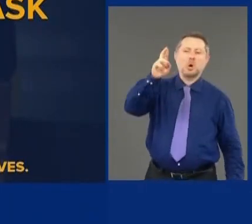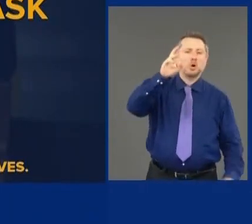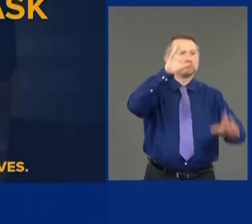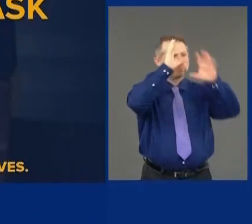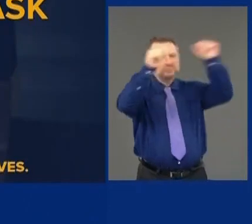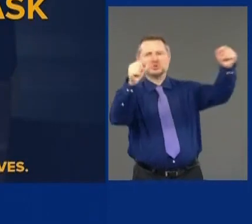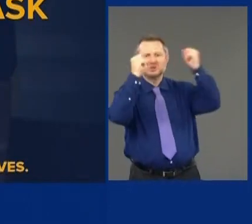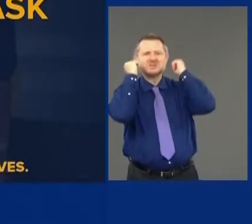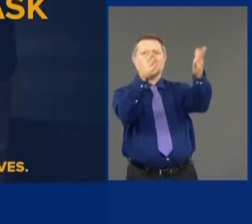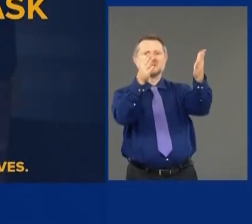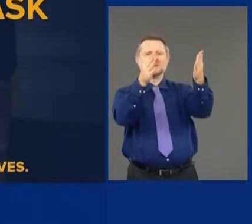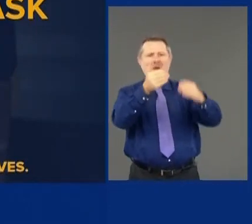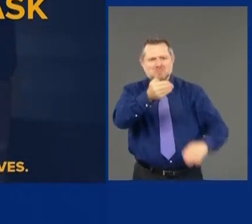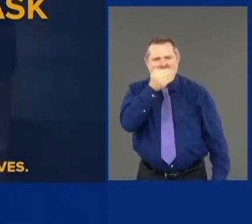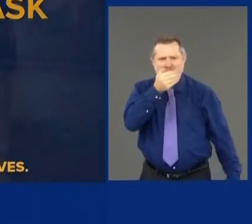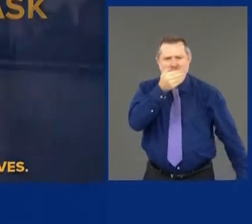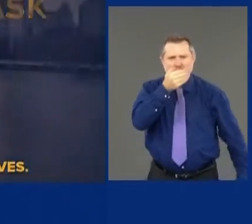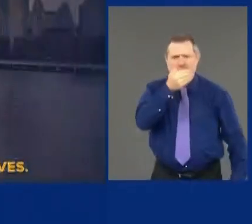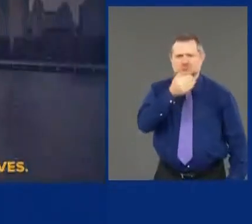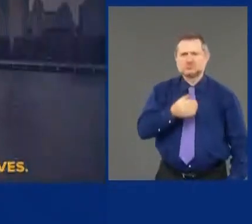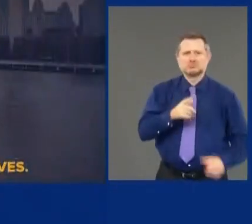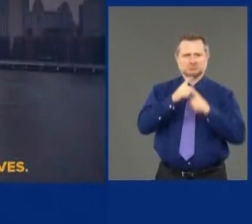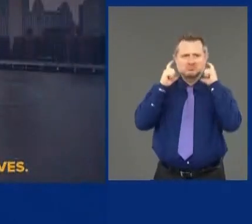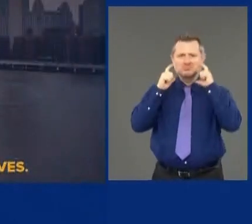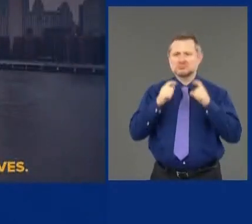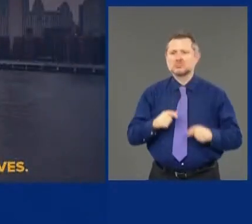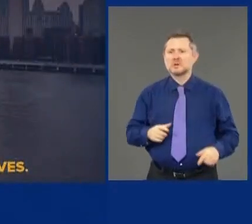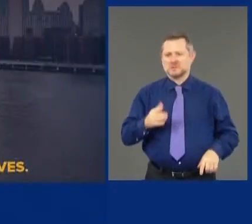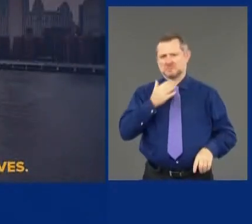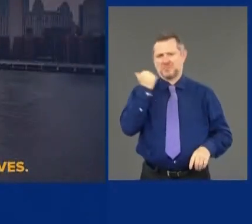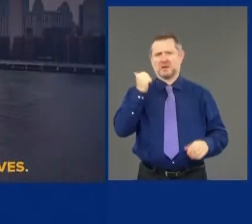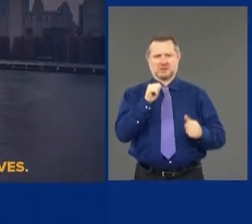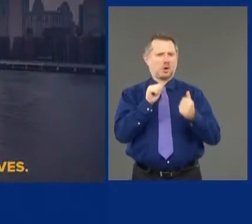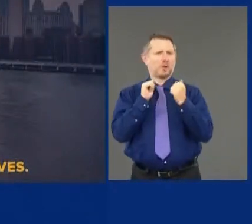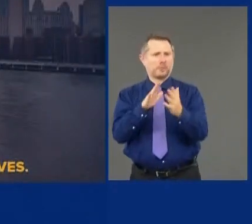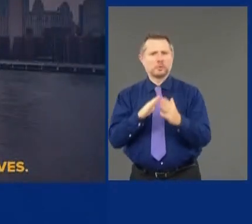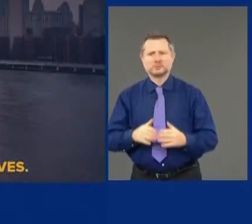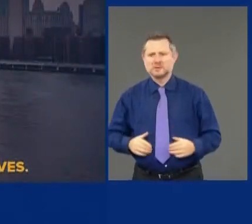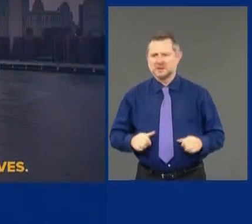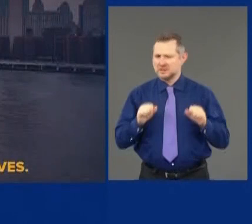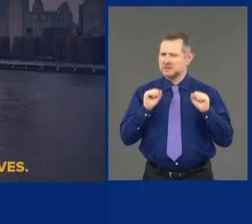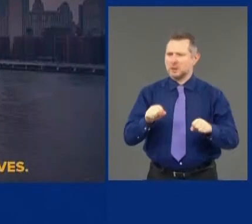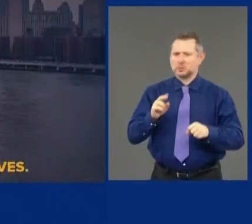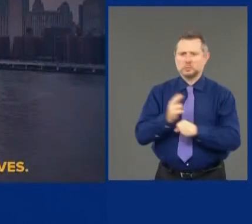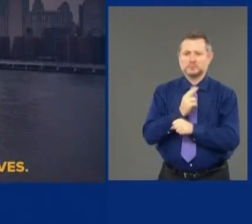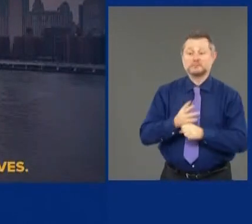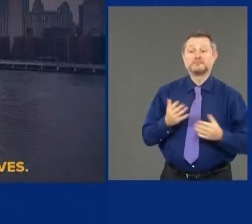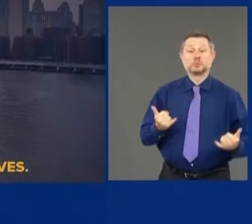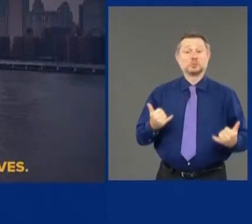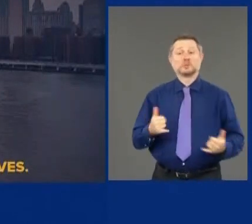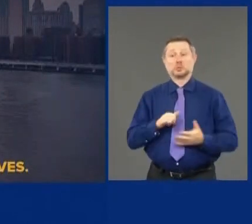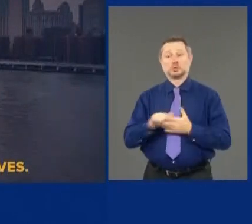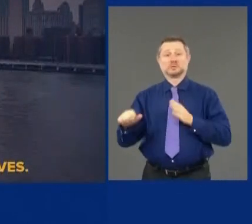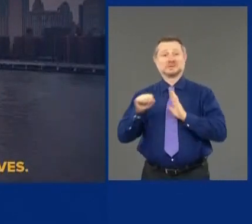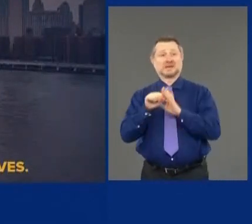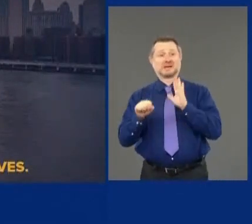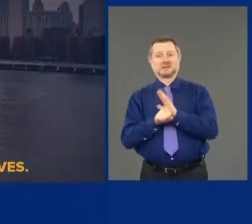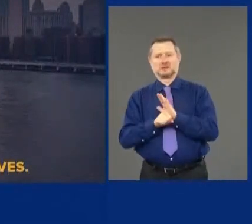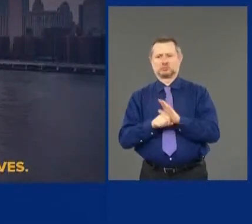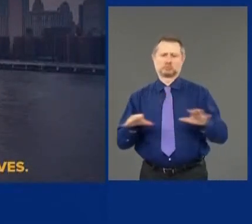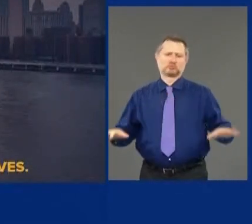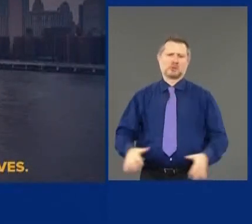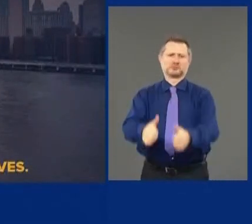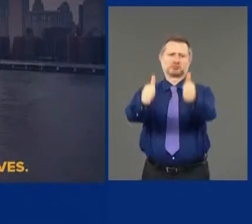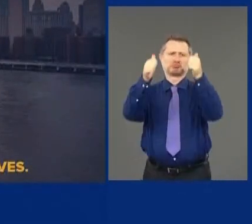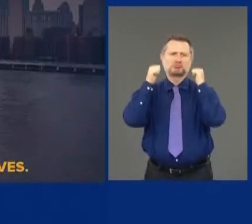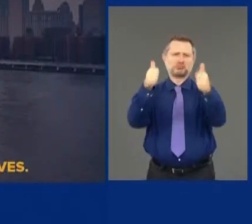It's the best thing he could do. Meantime, New York State is doing great. On the numbers, we're